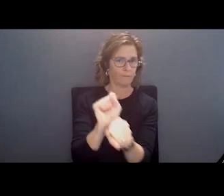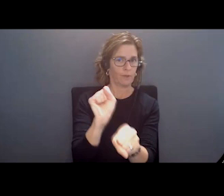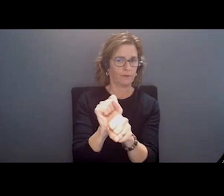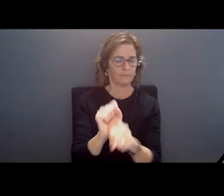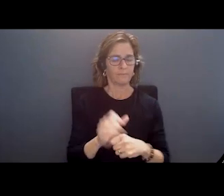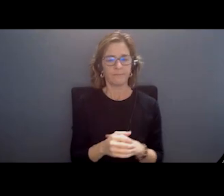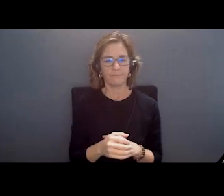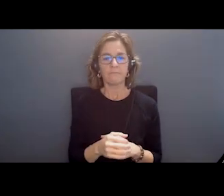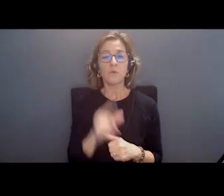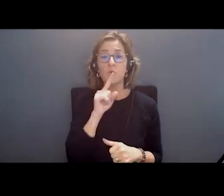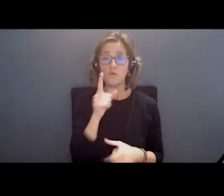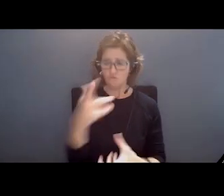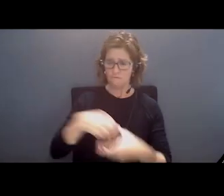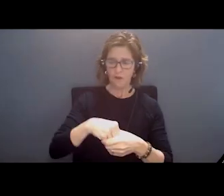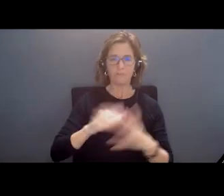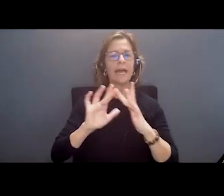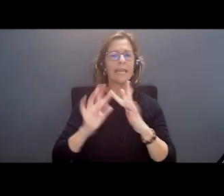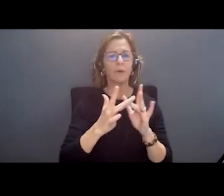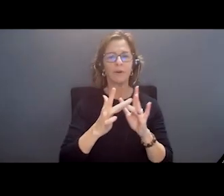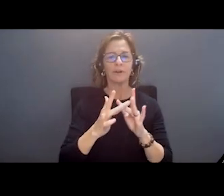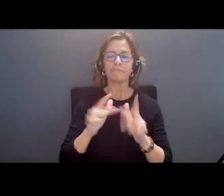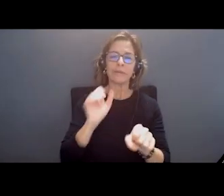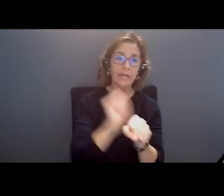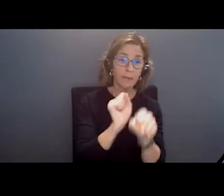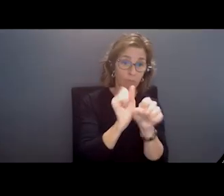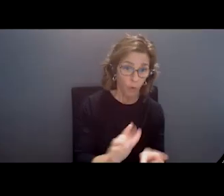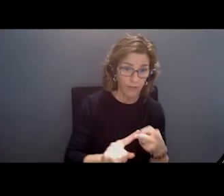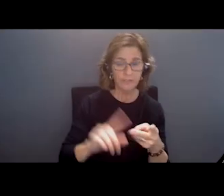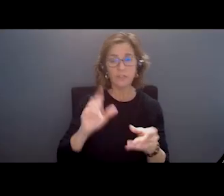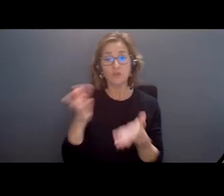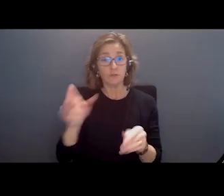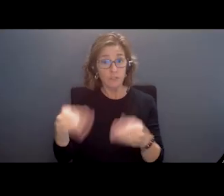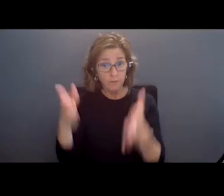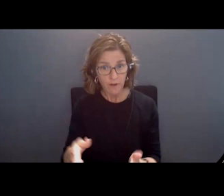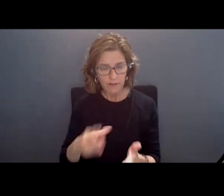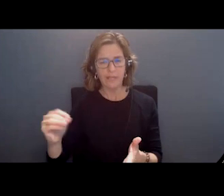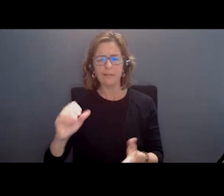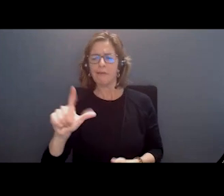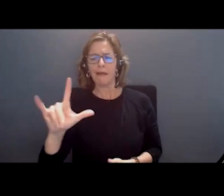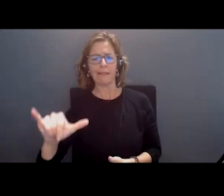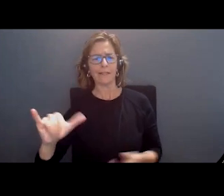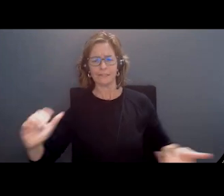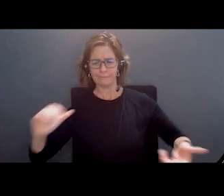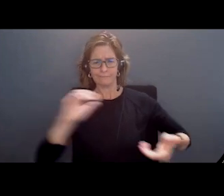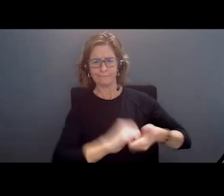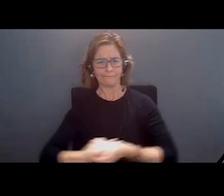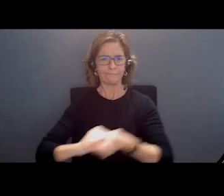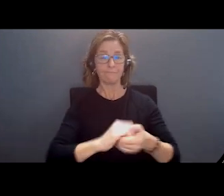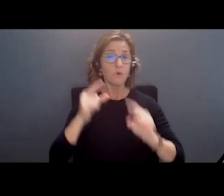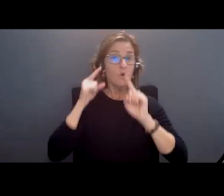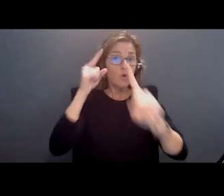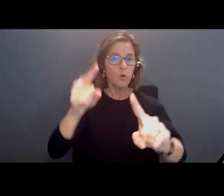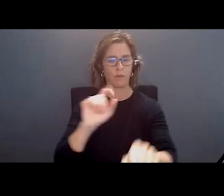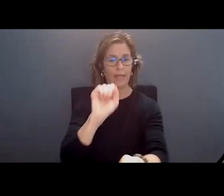of service providers, employers, and community allies committed to increasing employment inclusion for Canadians